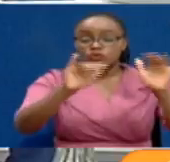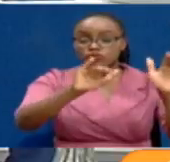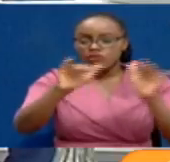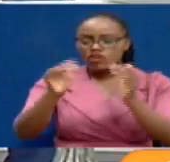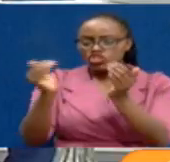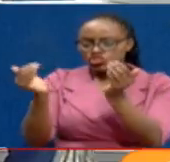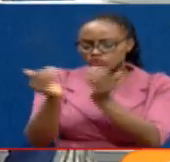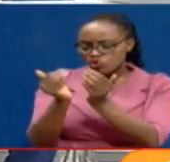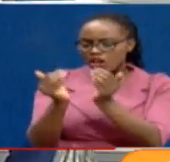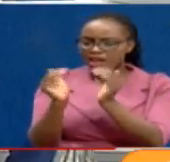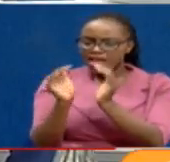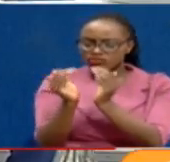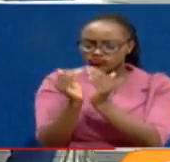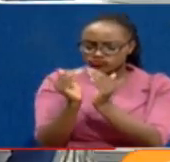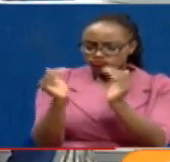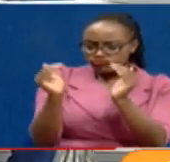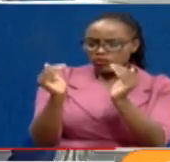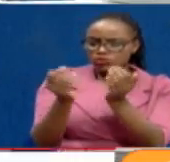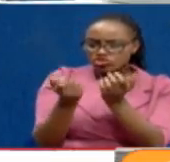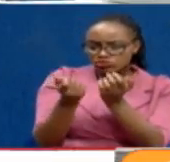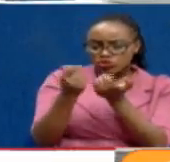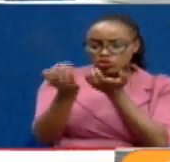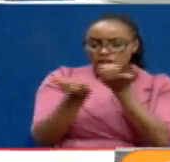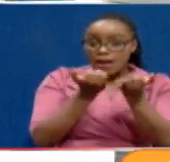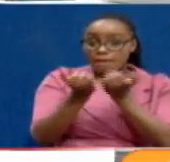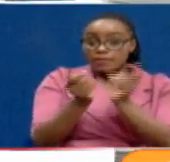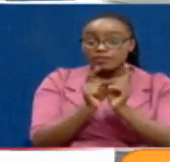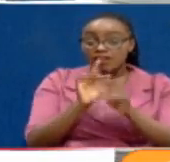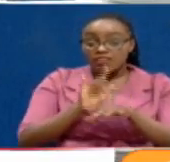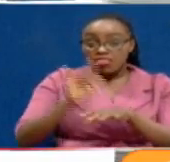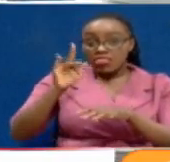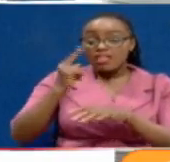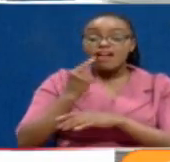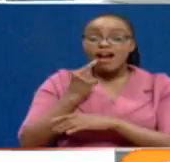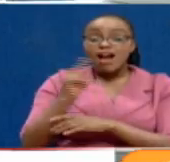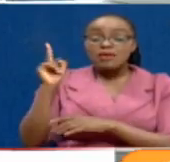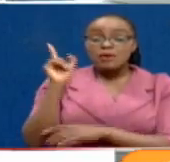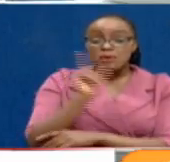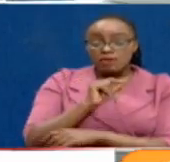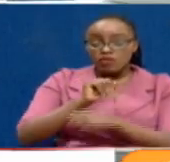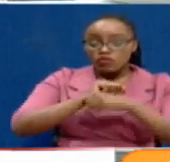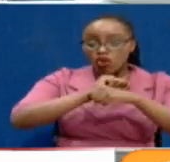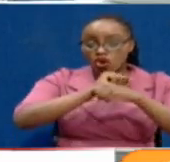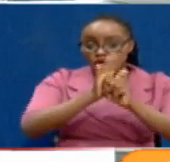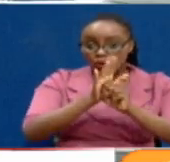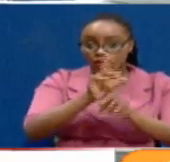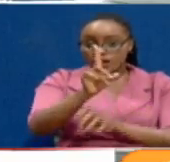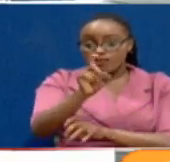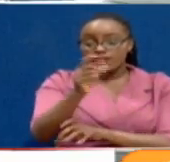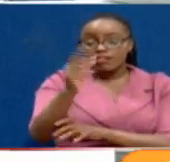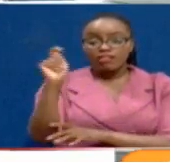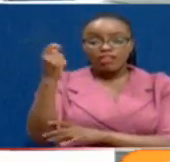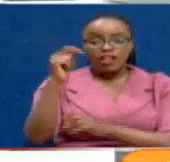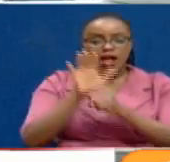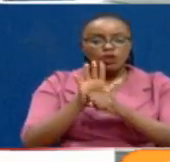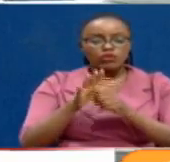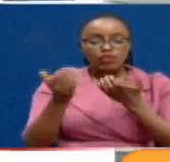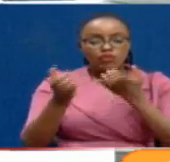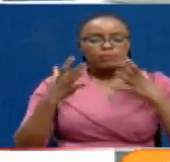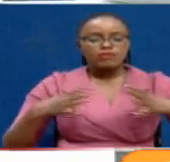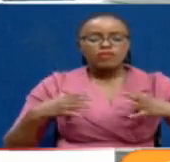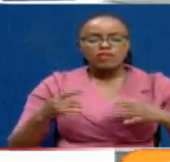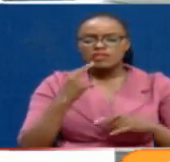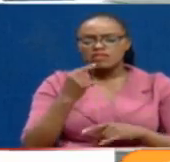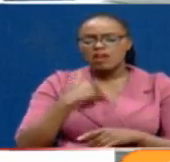Small and medium traders have started feeling the heat of the announcement of cases of COVID-19 in Kenya. Most traders on Monday